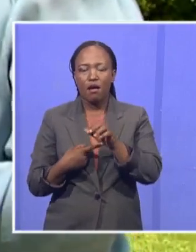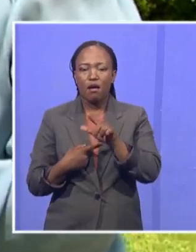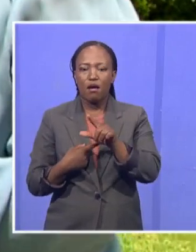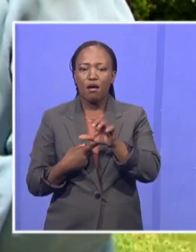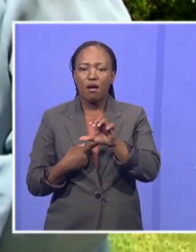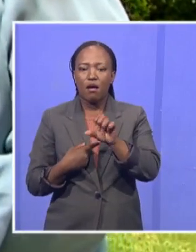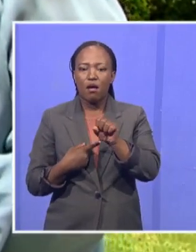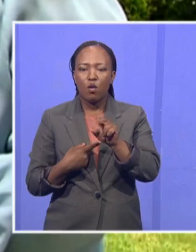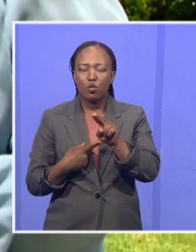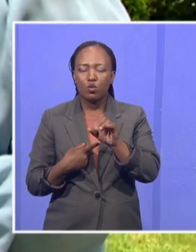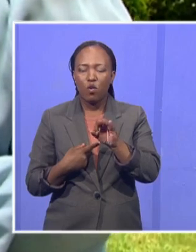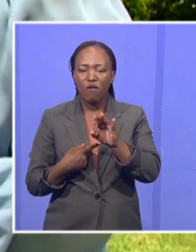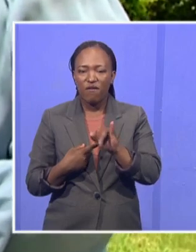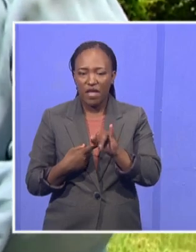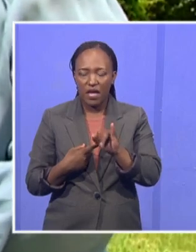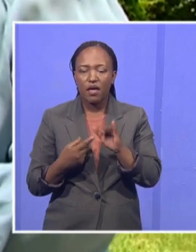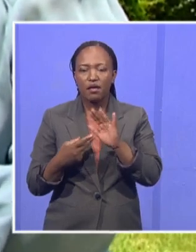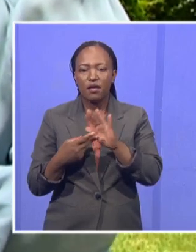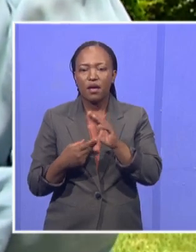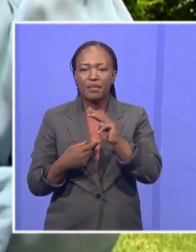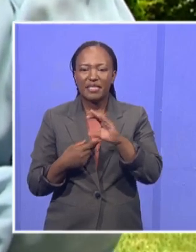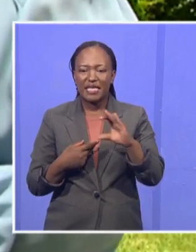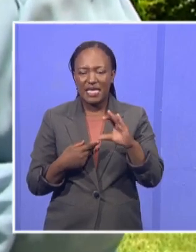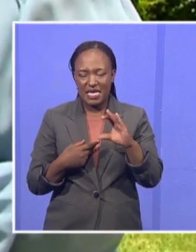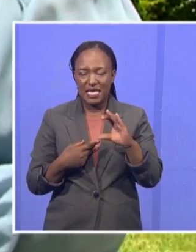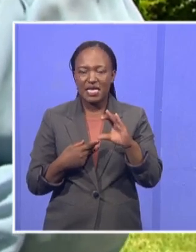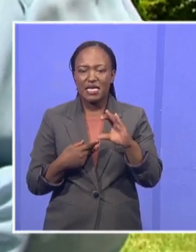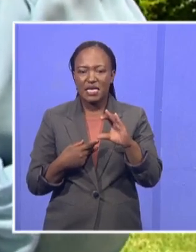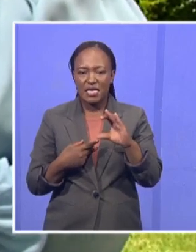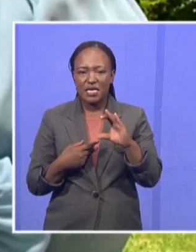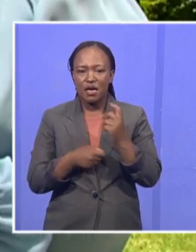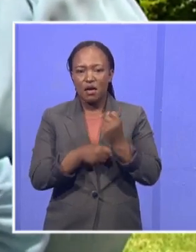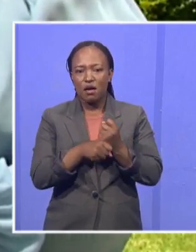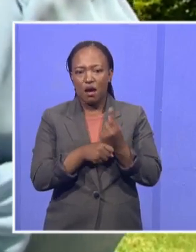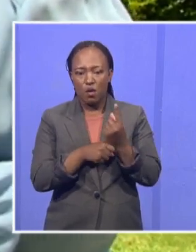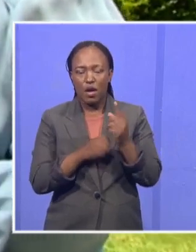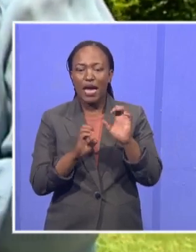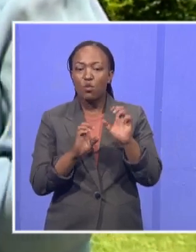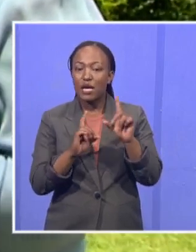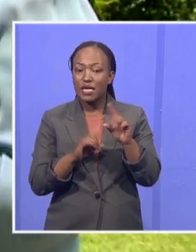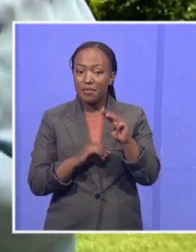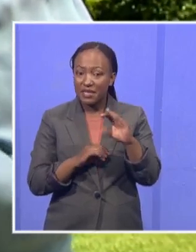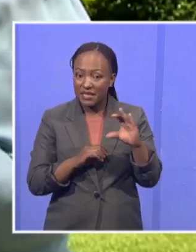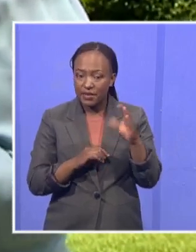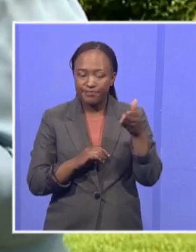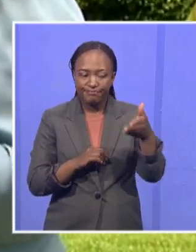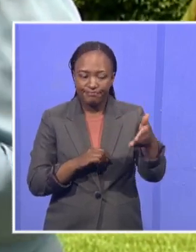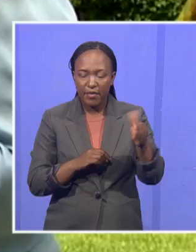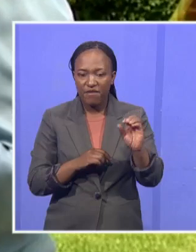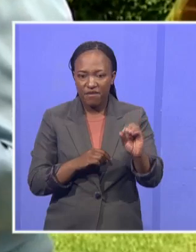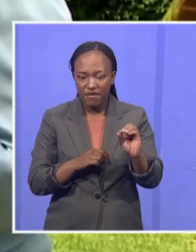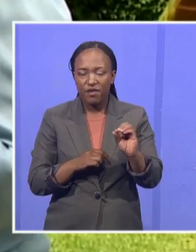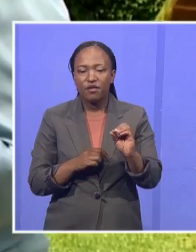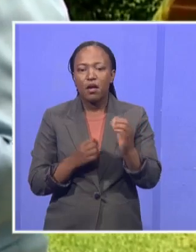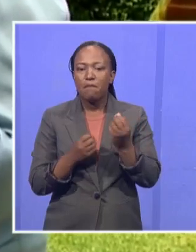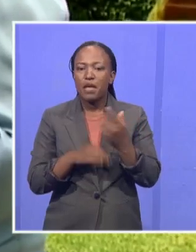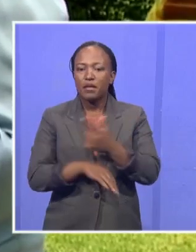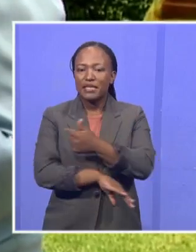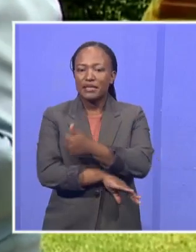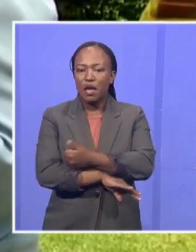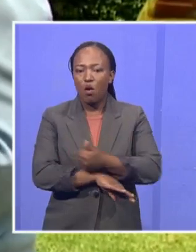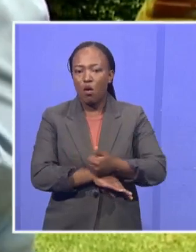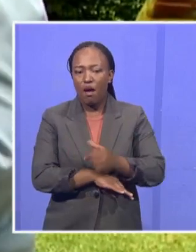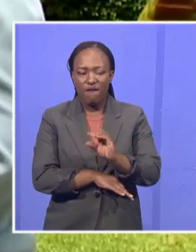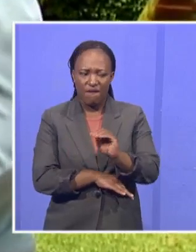the MEC for Gauteng, also the Education MEC for Gauteng also being here, and many stakeholders. And as I